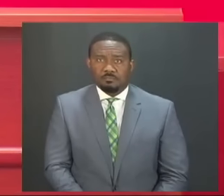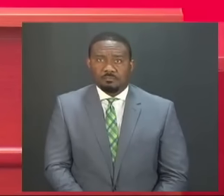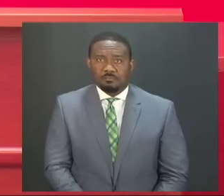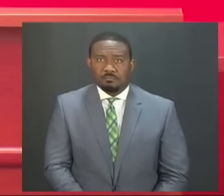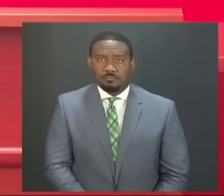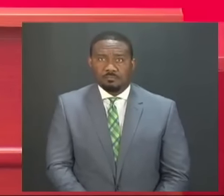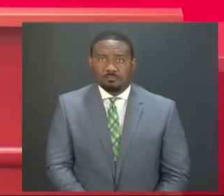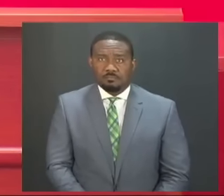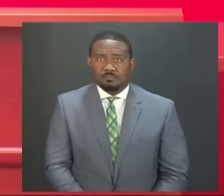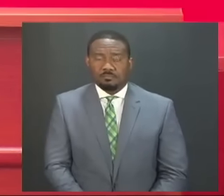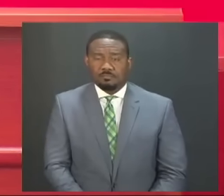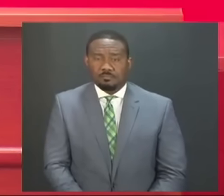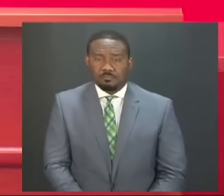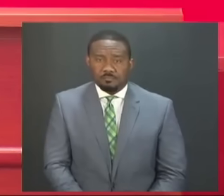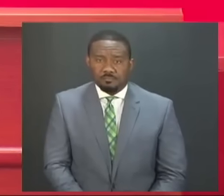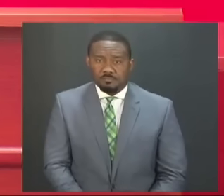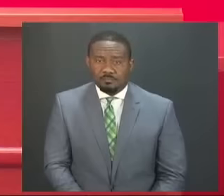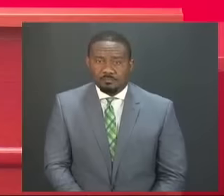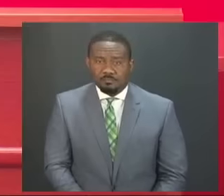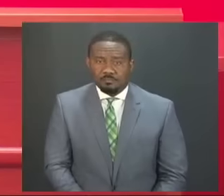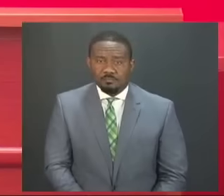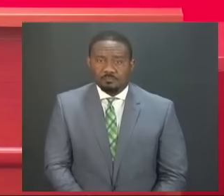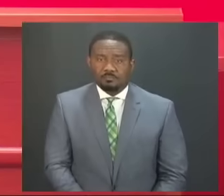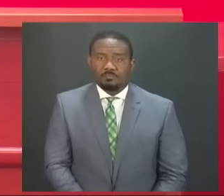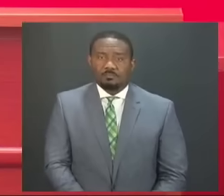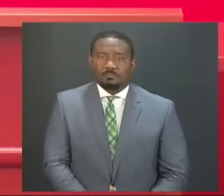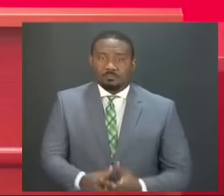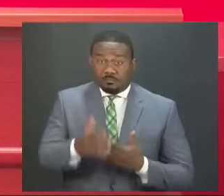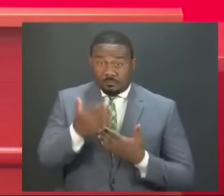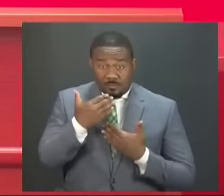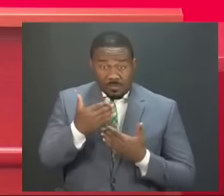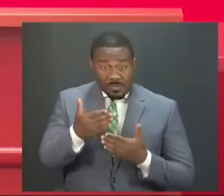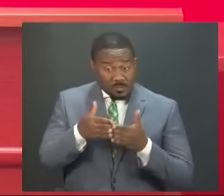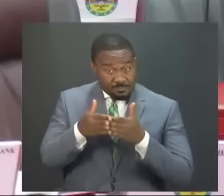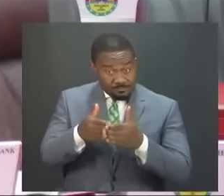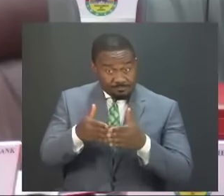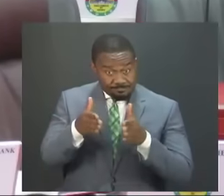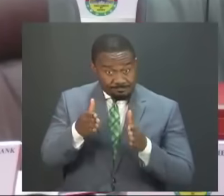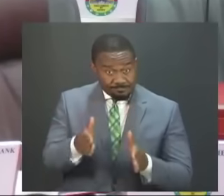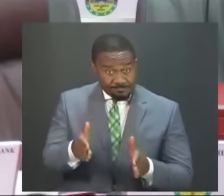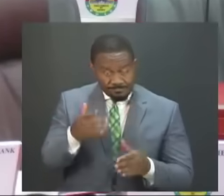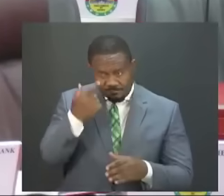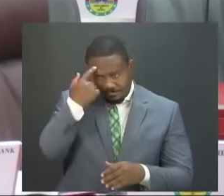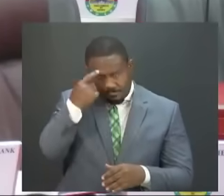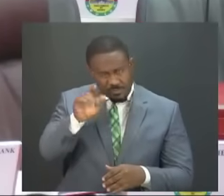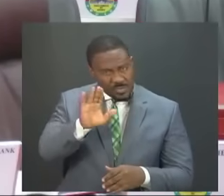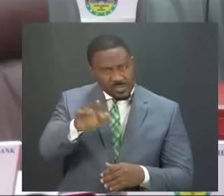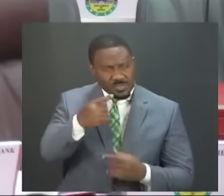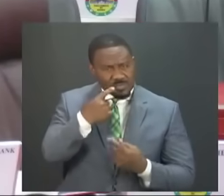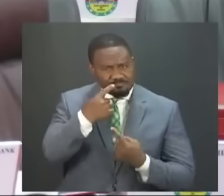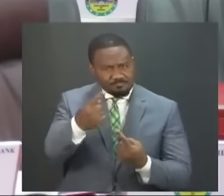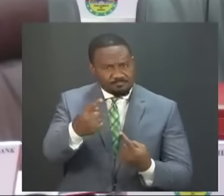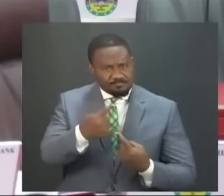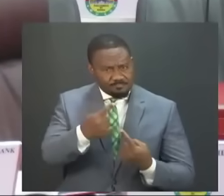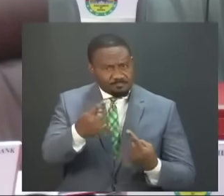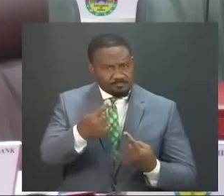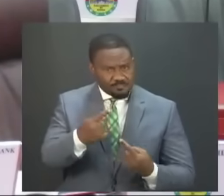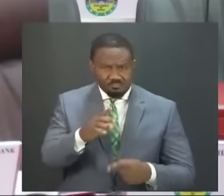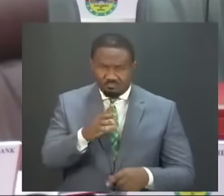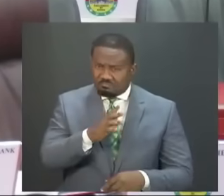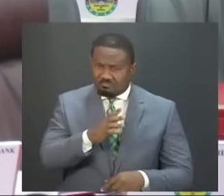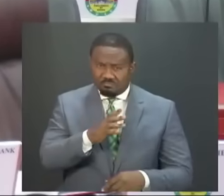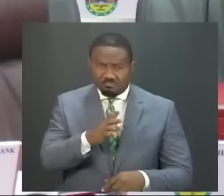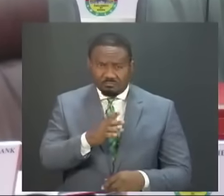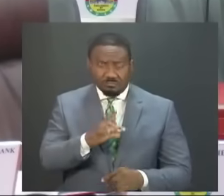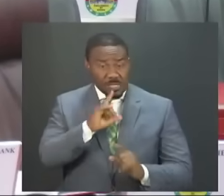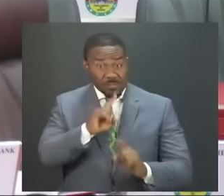Honorable Minority Whip. Speaker, I thank the leader for his response. And